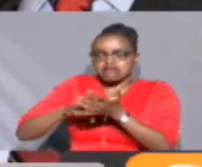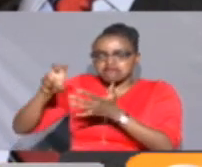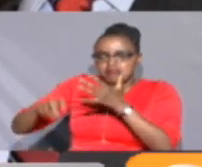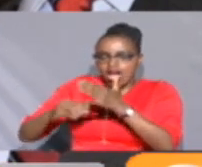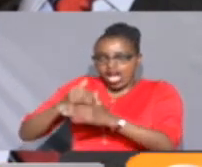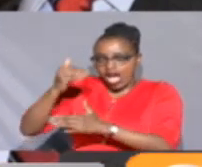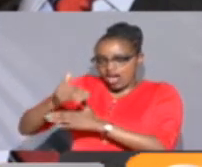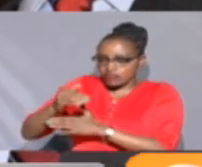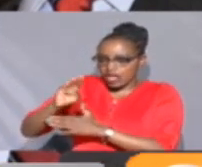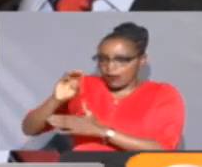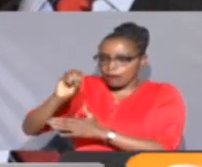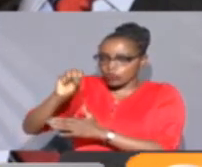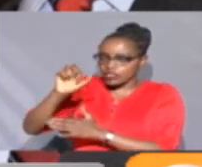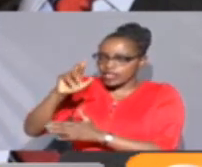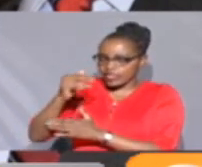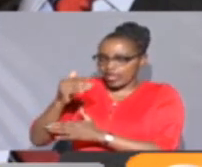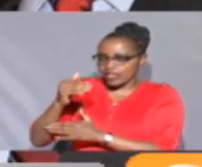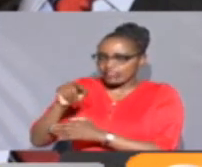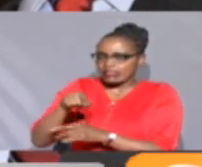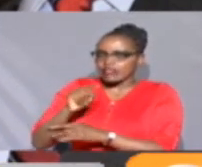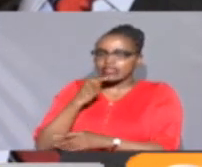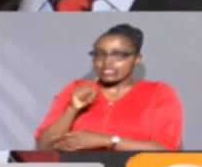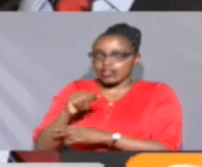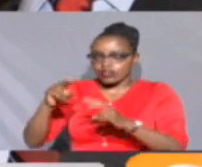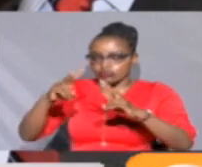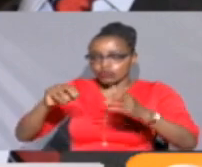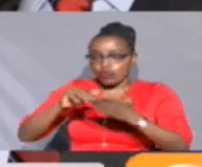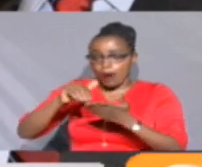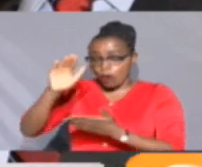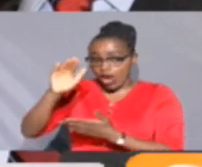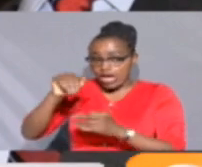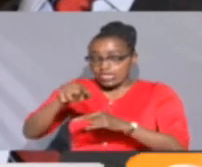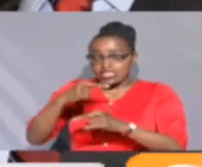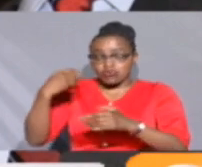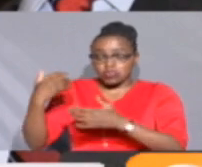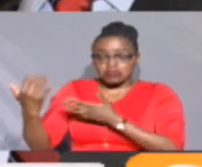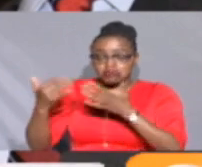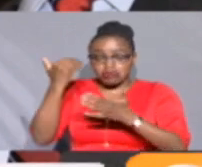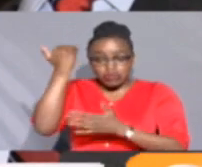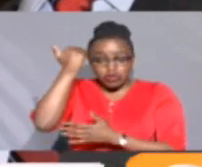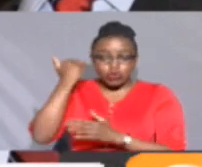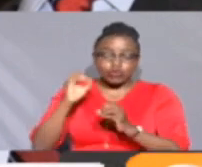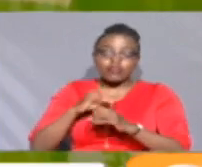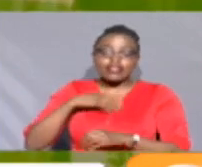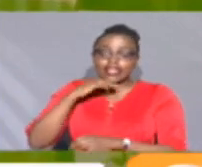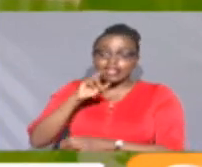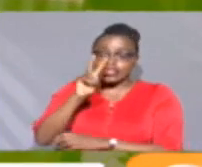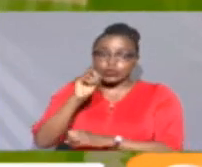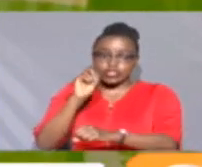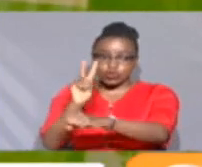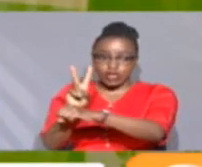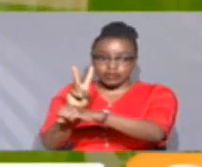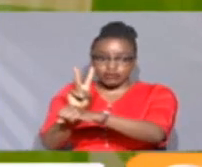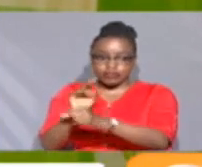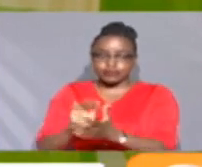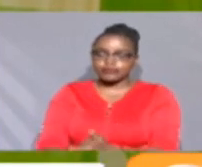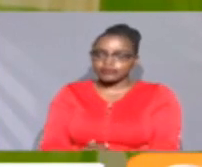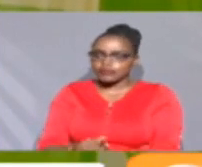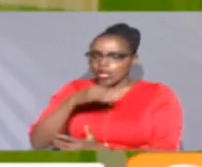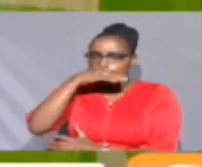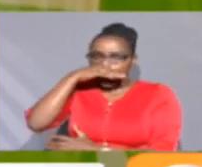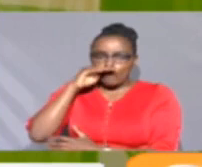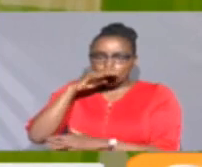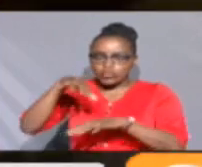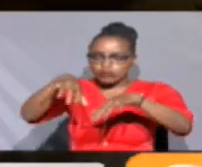the Justice Bosire Commission recommended his further investigation. He was never charged and died in 2012. Musalia